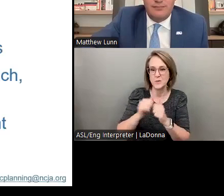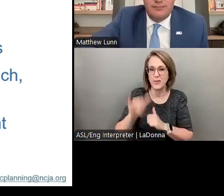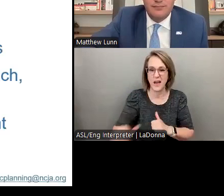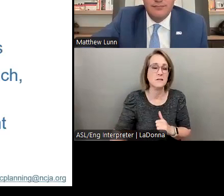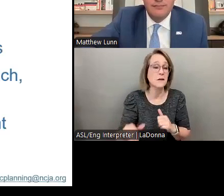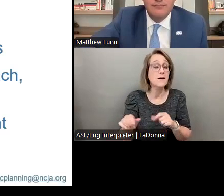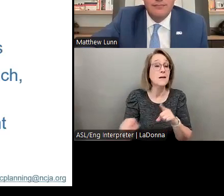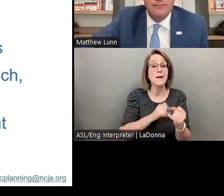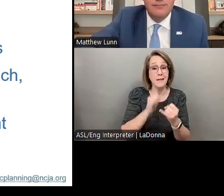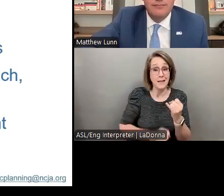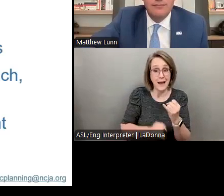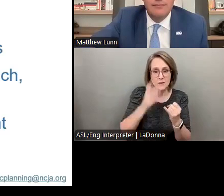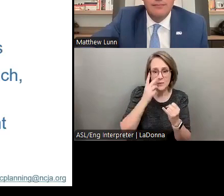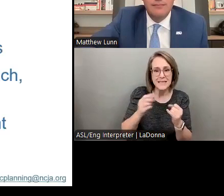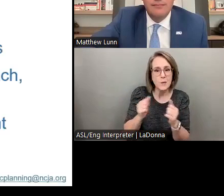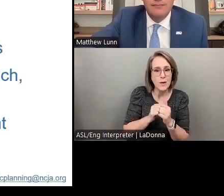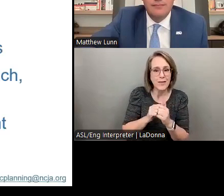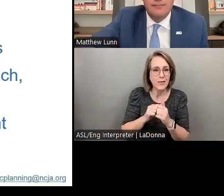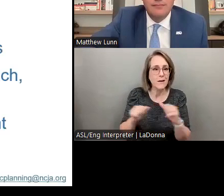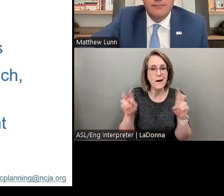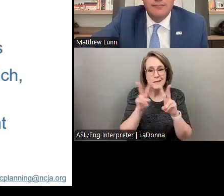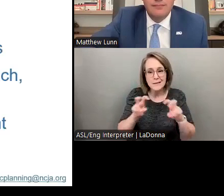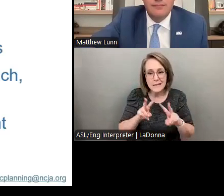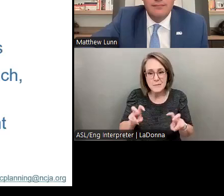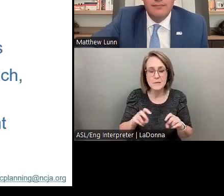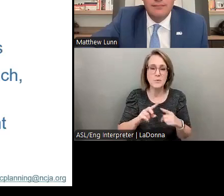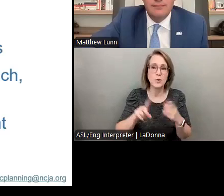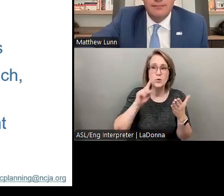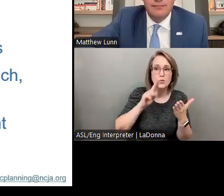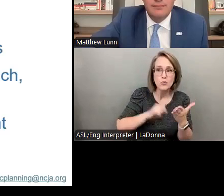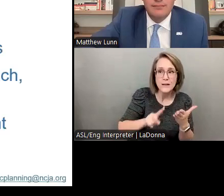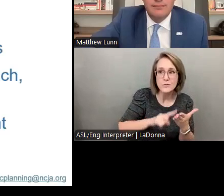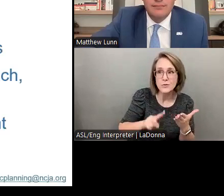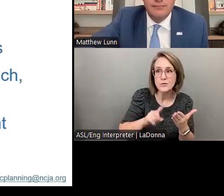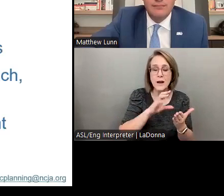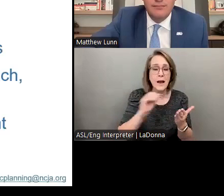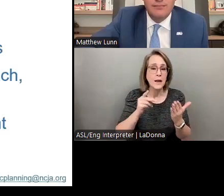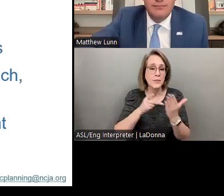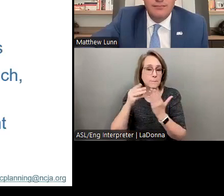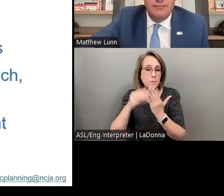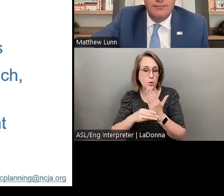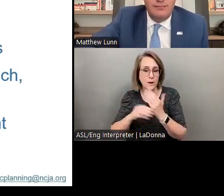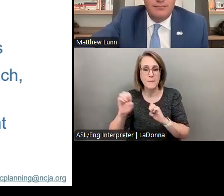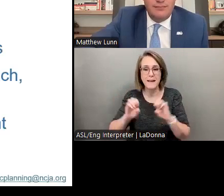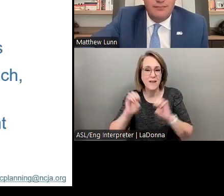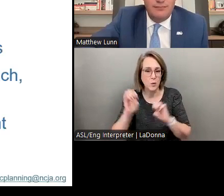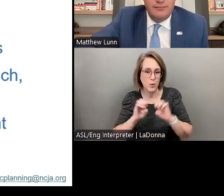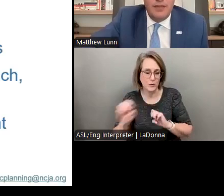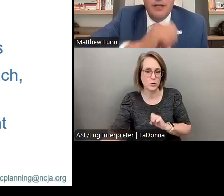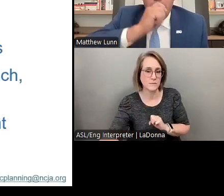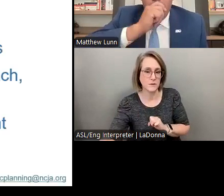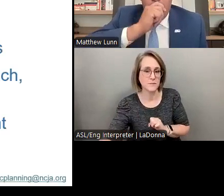around assessment and research and a focus on program evaluation.